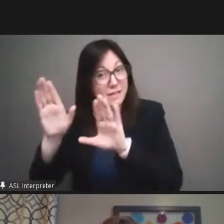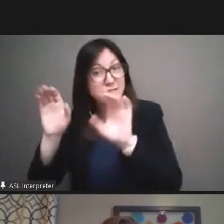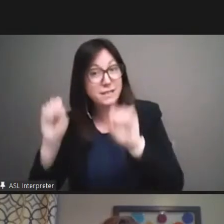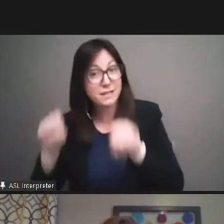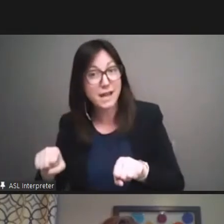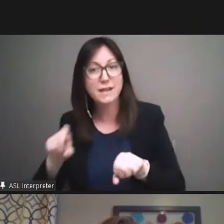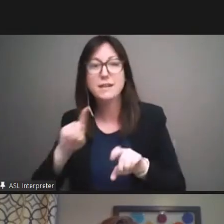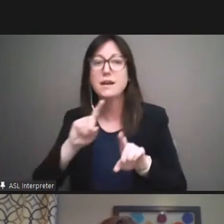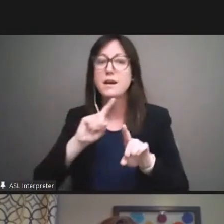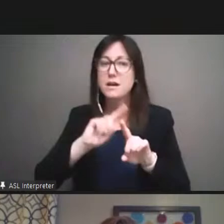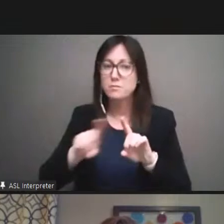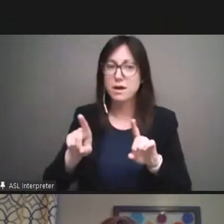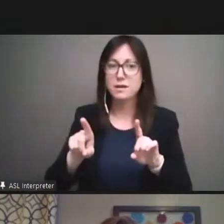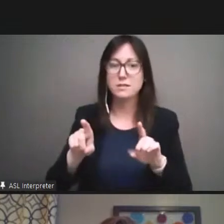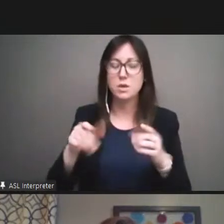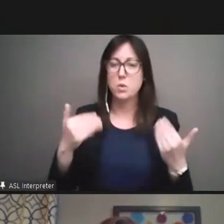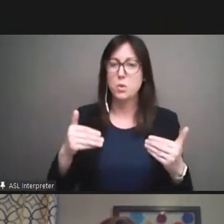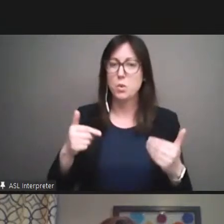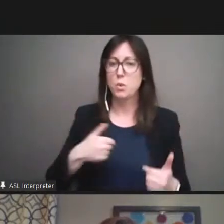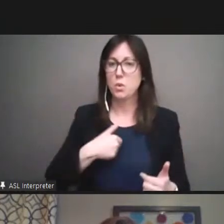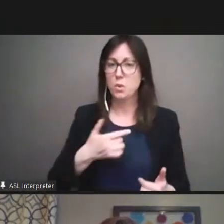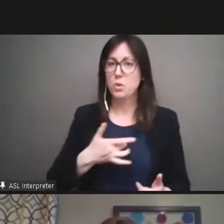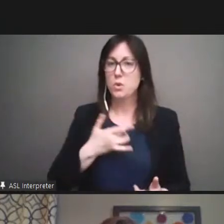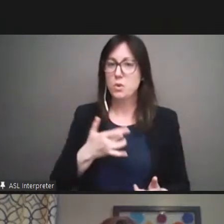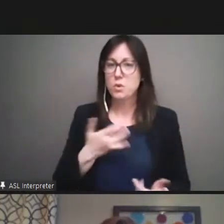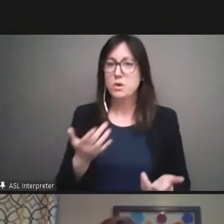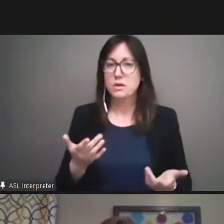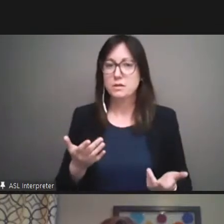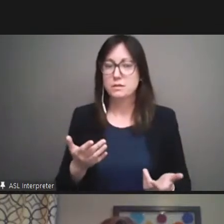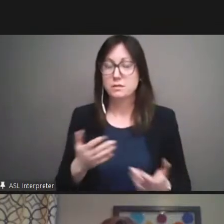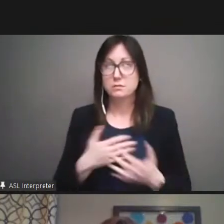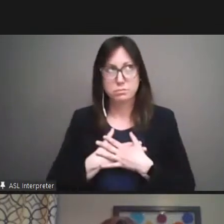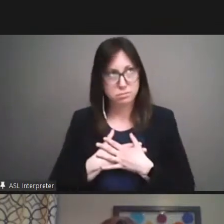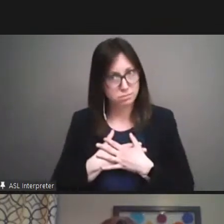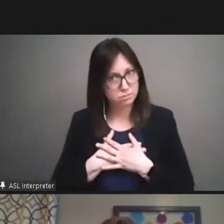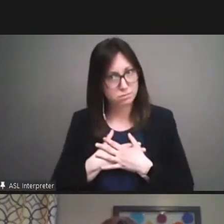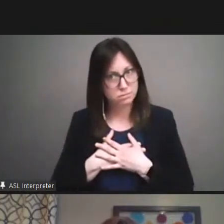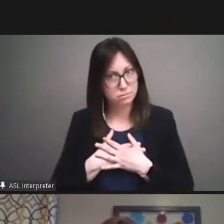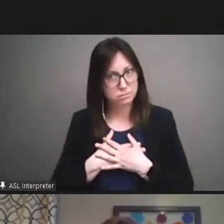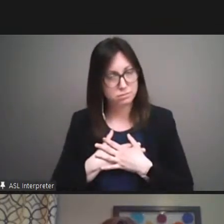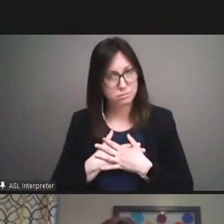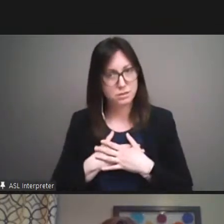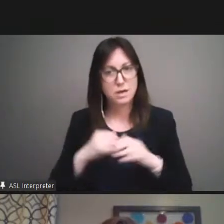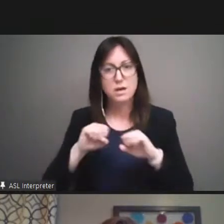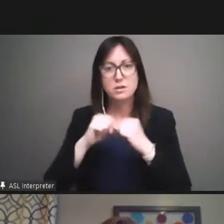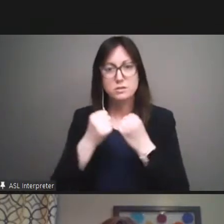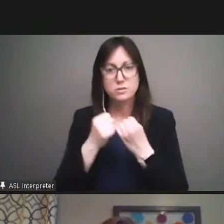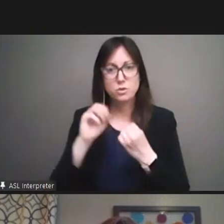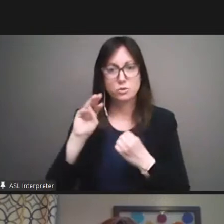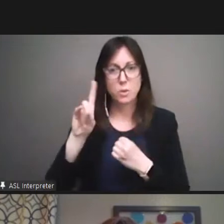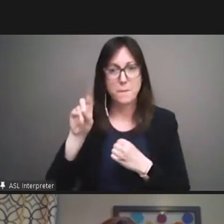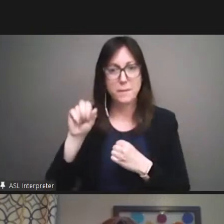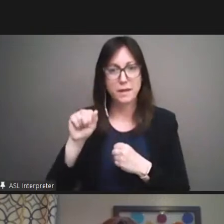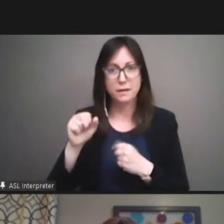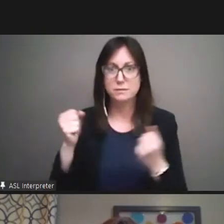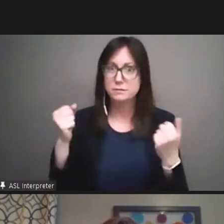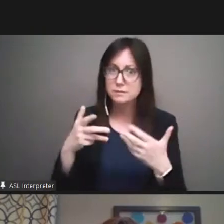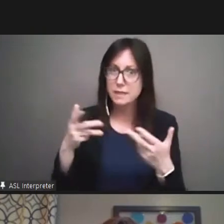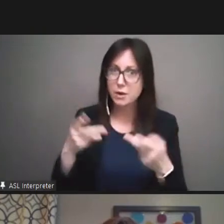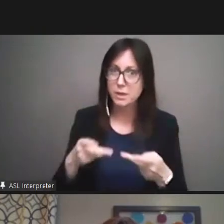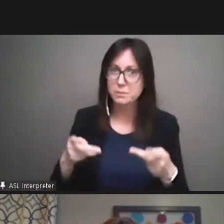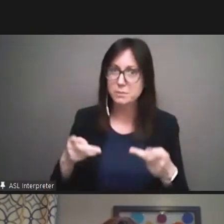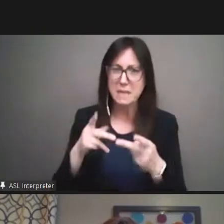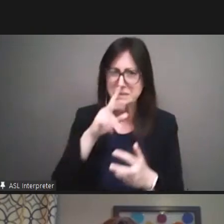But I find, my goodness, it could also be really, really scary and